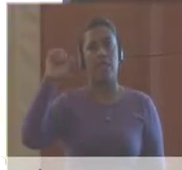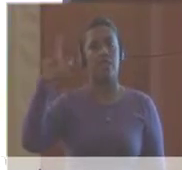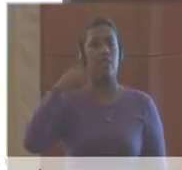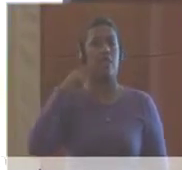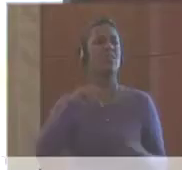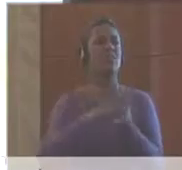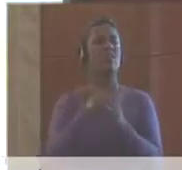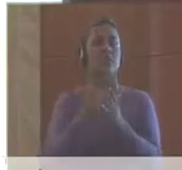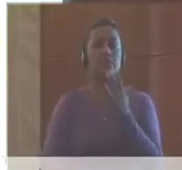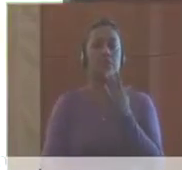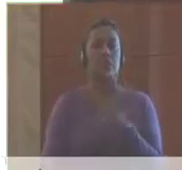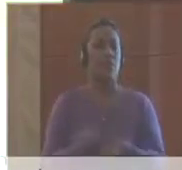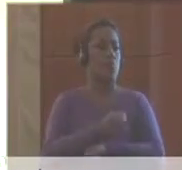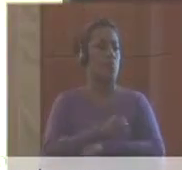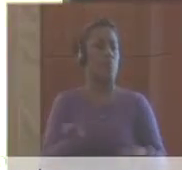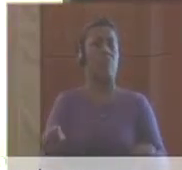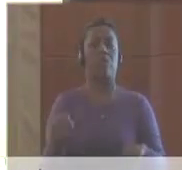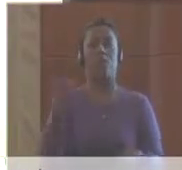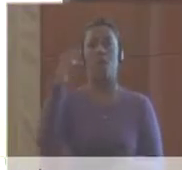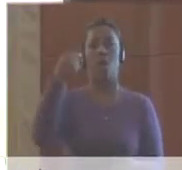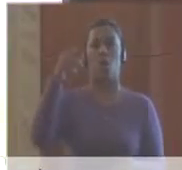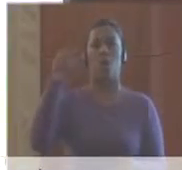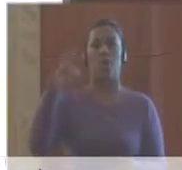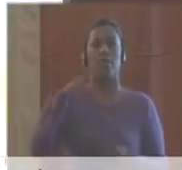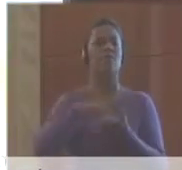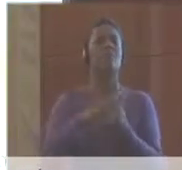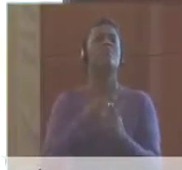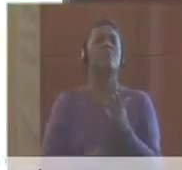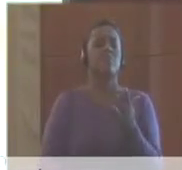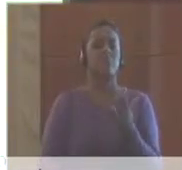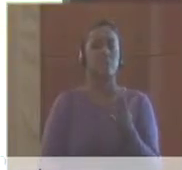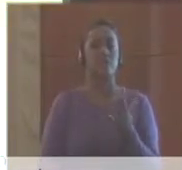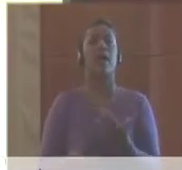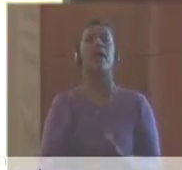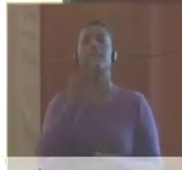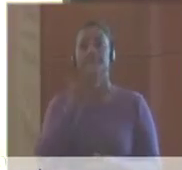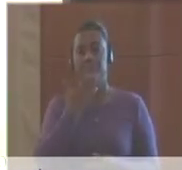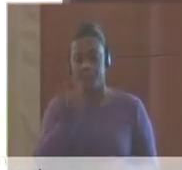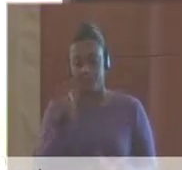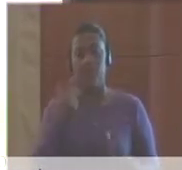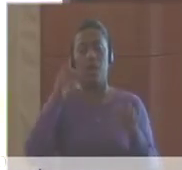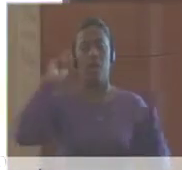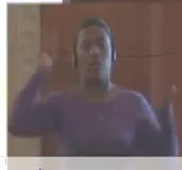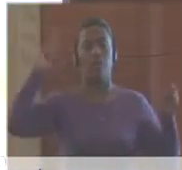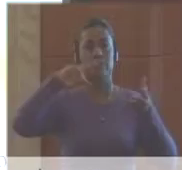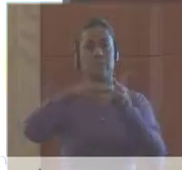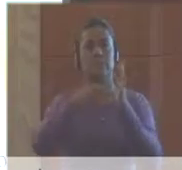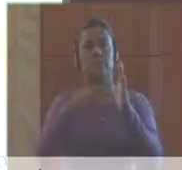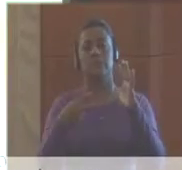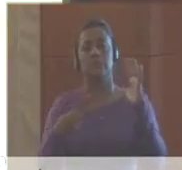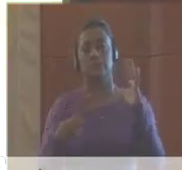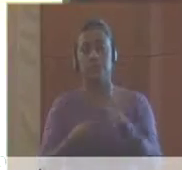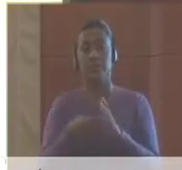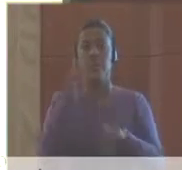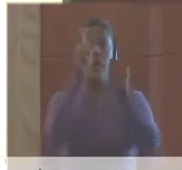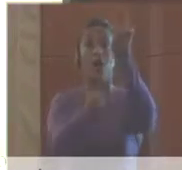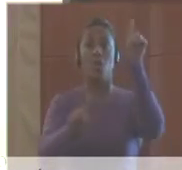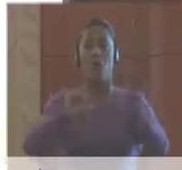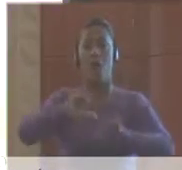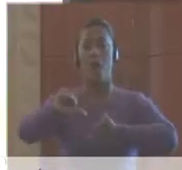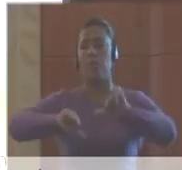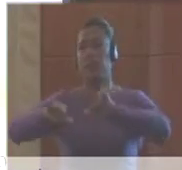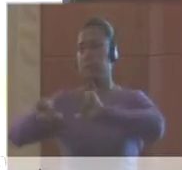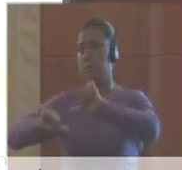what is non-governance? Well, political science literature has associated this to situations in